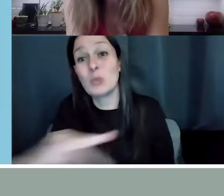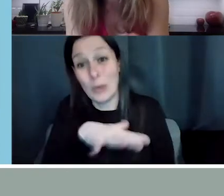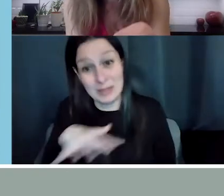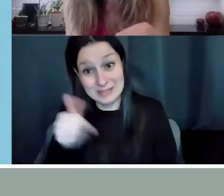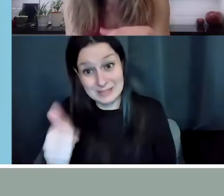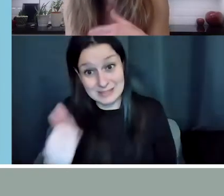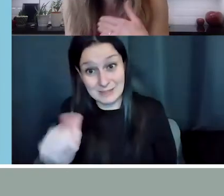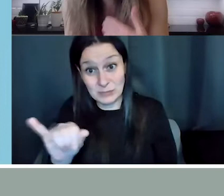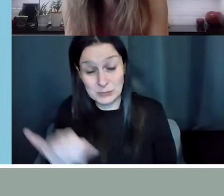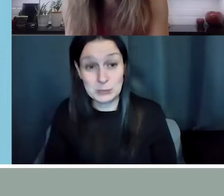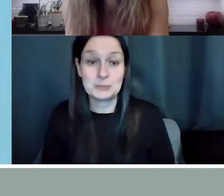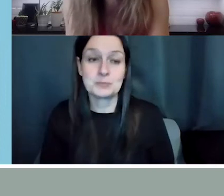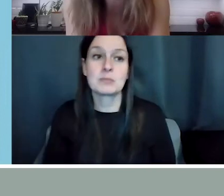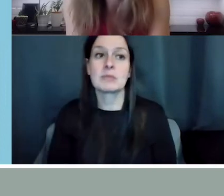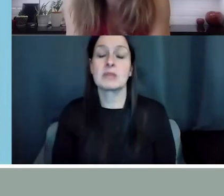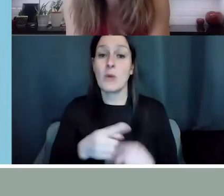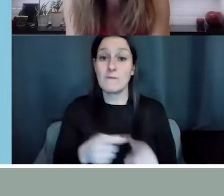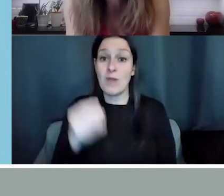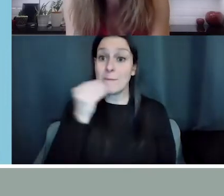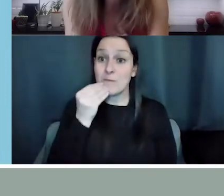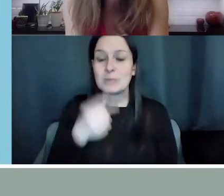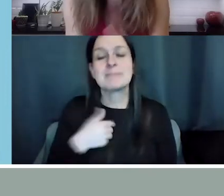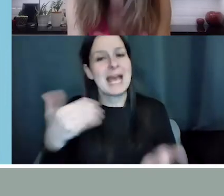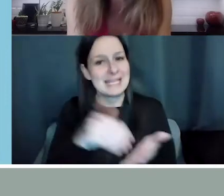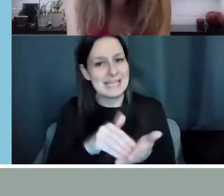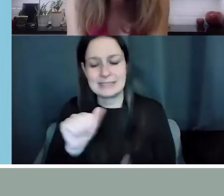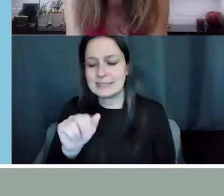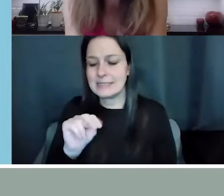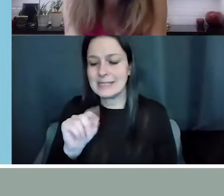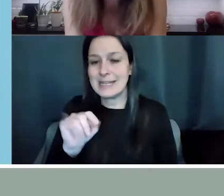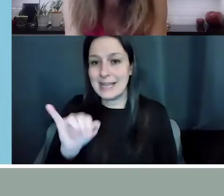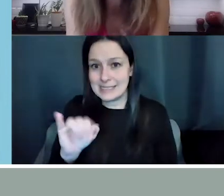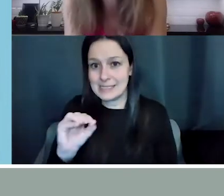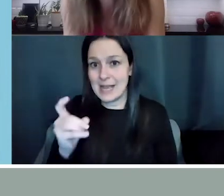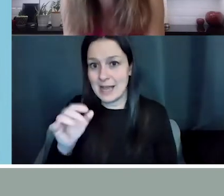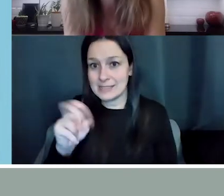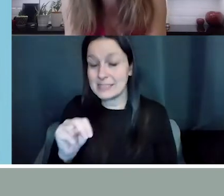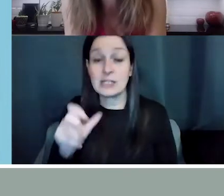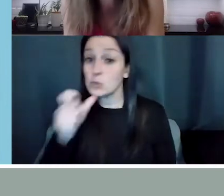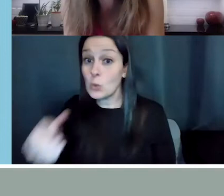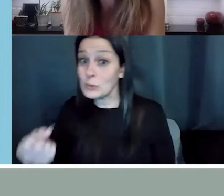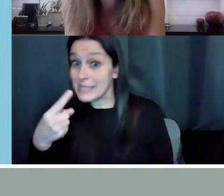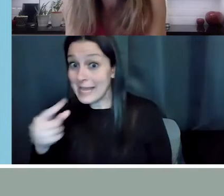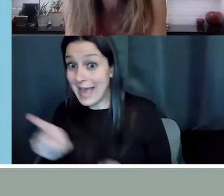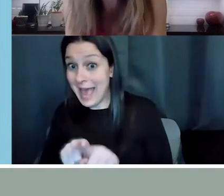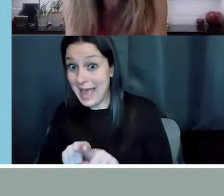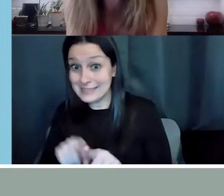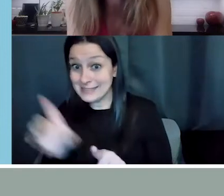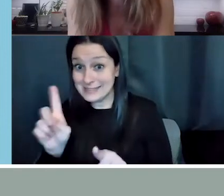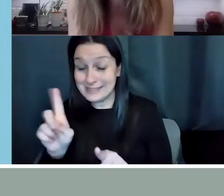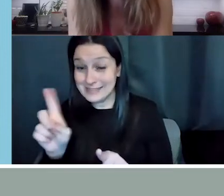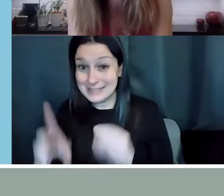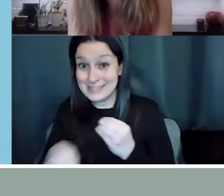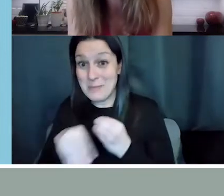So from food, again, it's an antioxidant. So don't go taking it as a supplement just because you heard me start saying it's a healthy